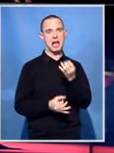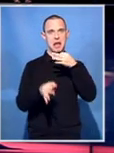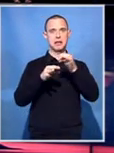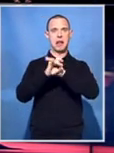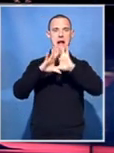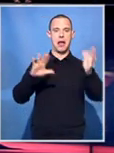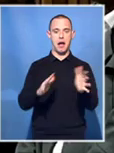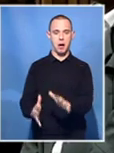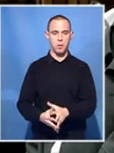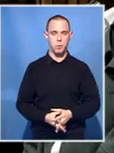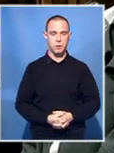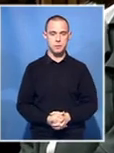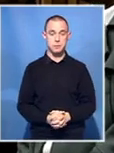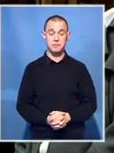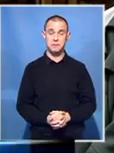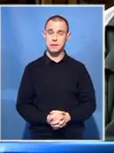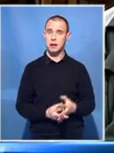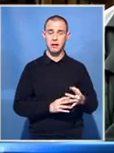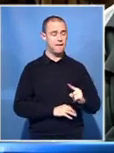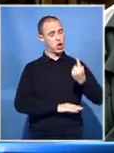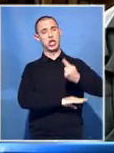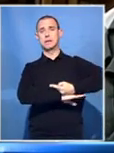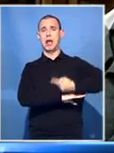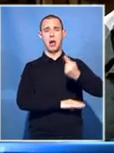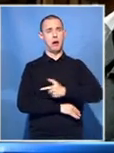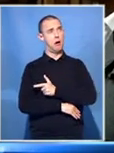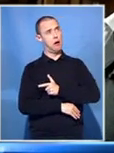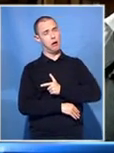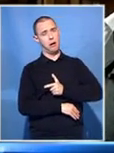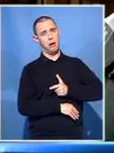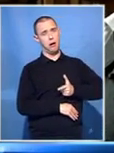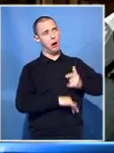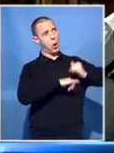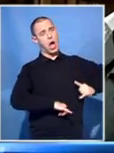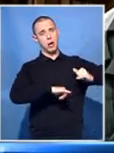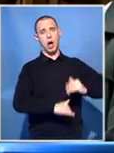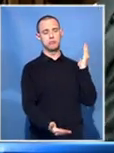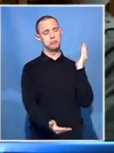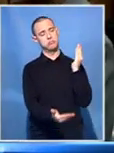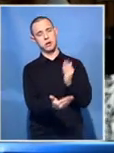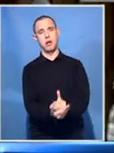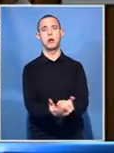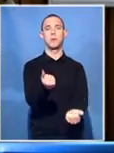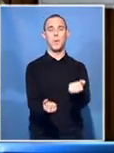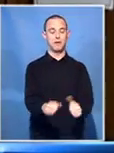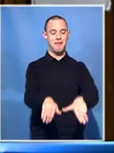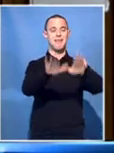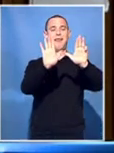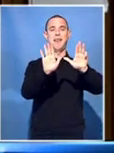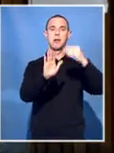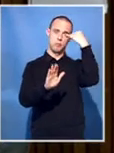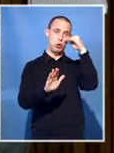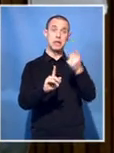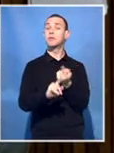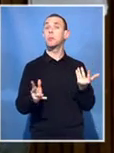breadwinner. Can we proceed? Day one of the long-awaited trial. Nine Daveyton police